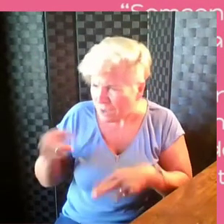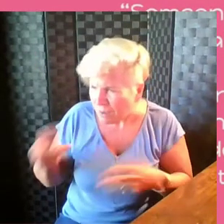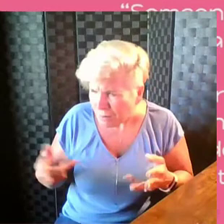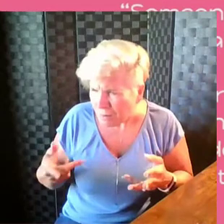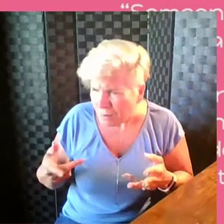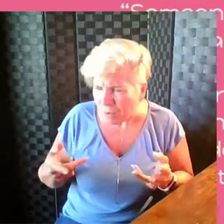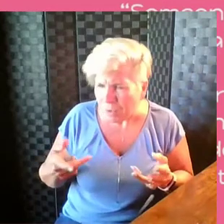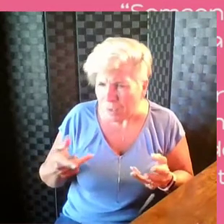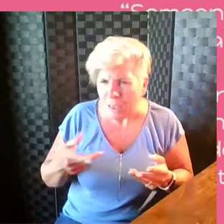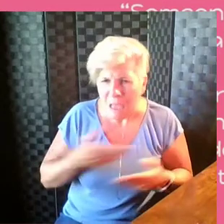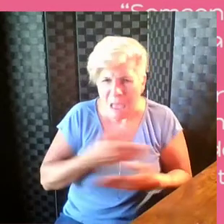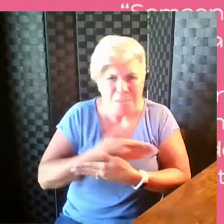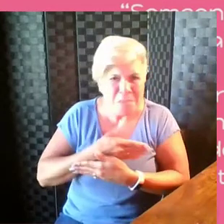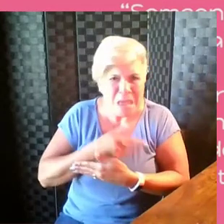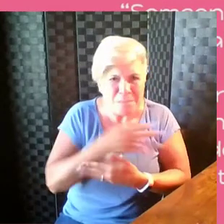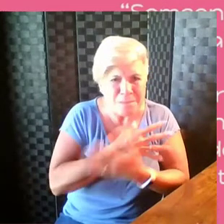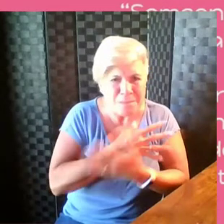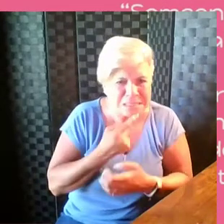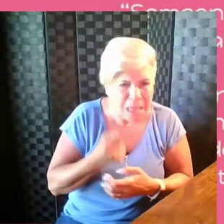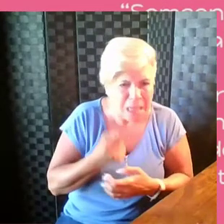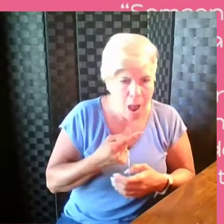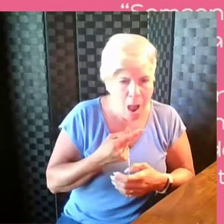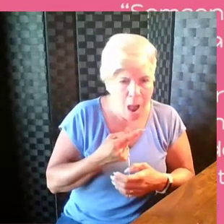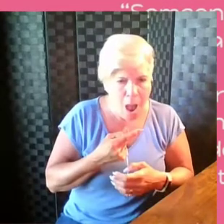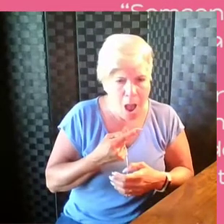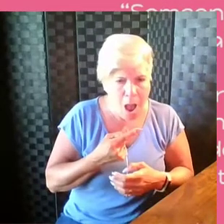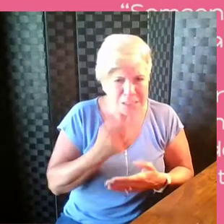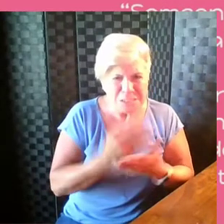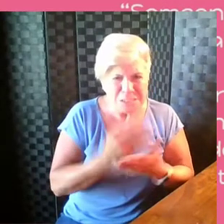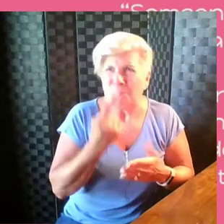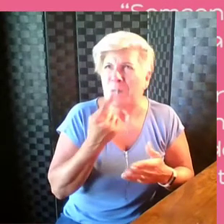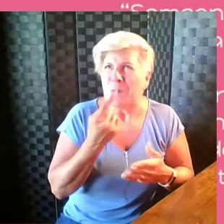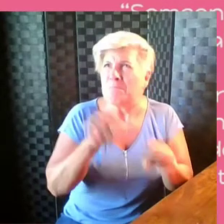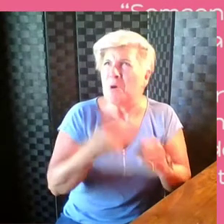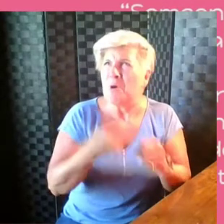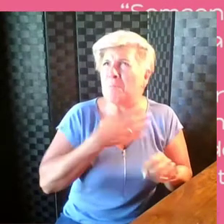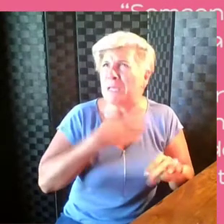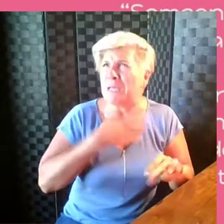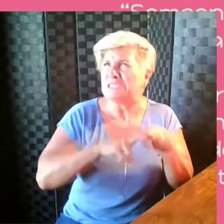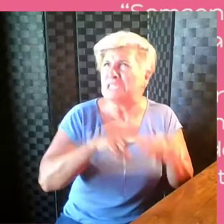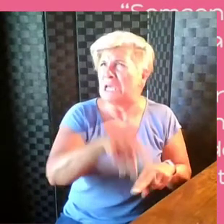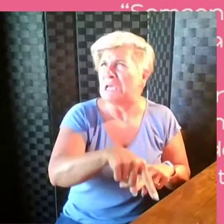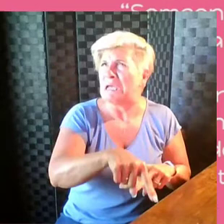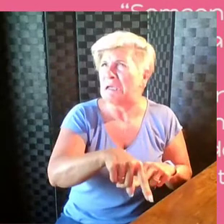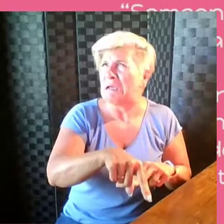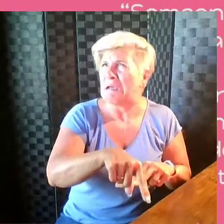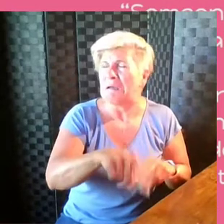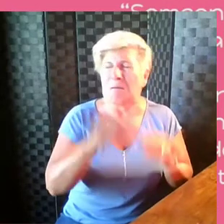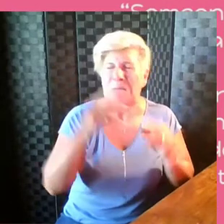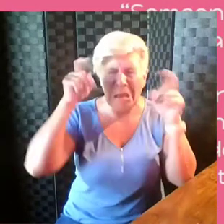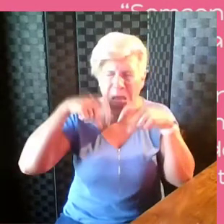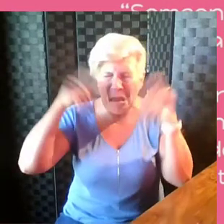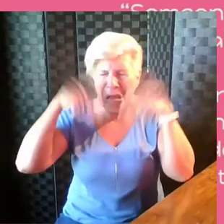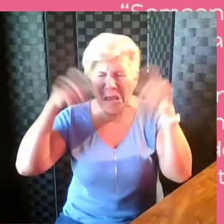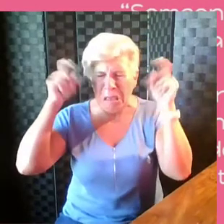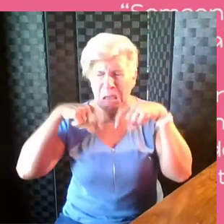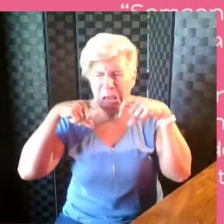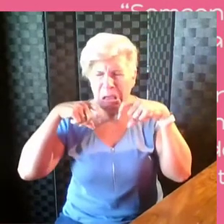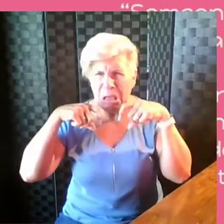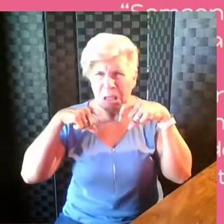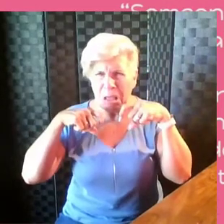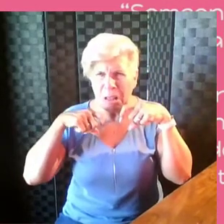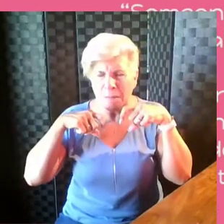my chair and they've broken it all to pieces, cried Baby Bear. They decided to look around some more, and when they got upstairs